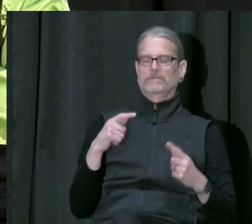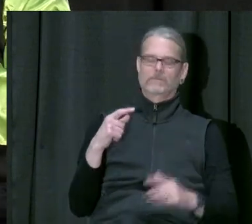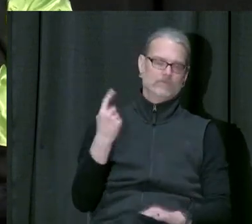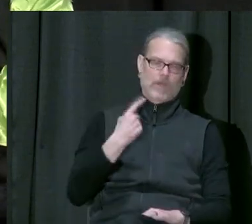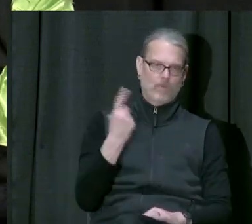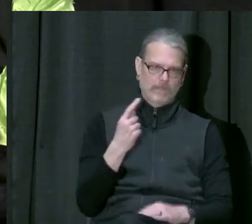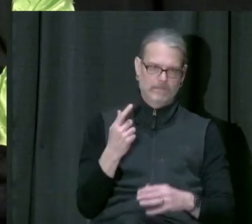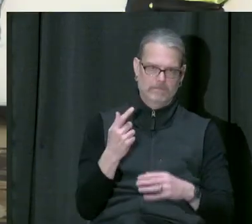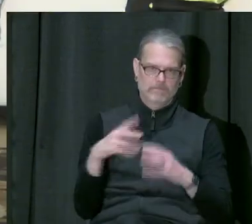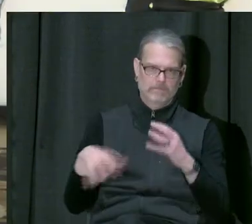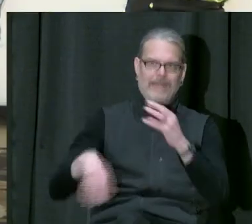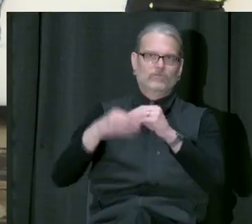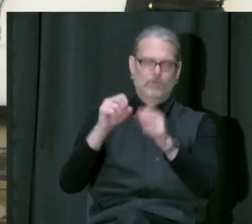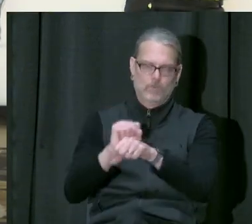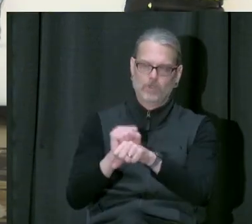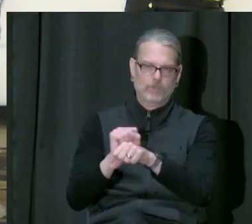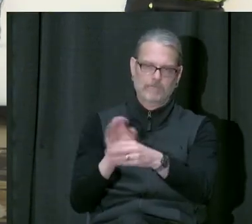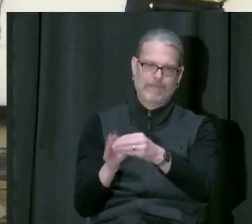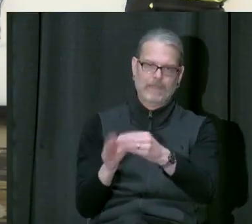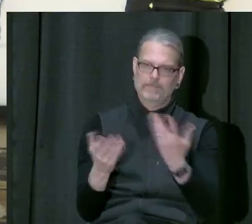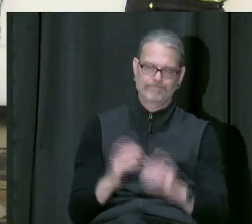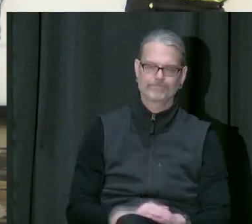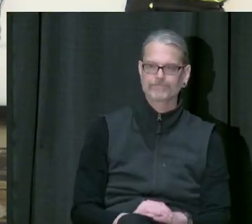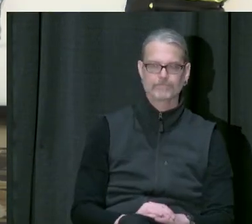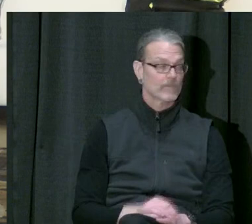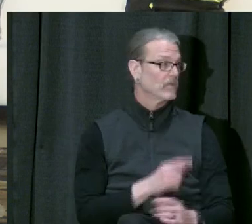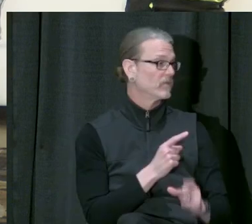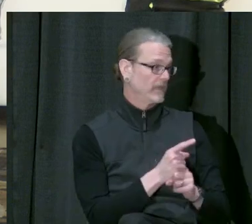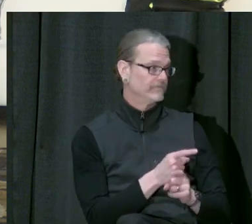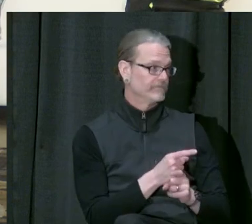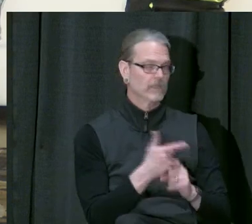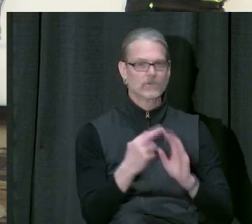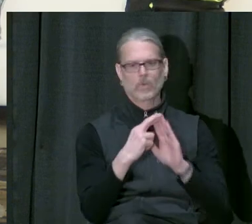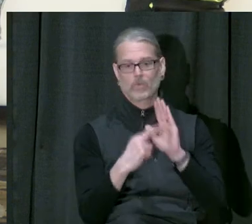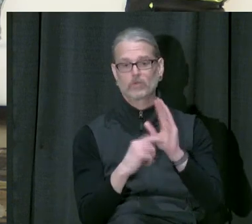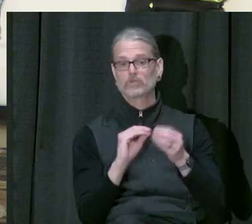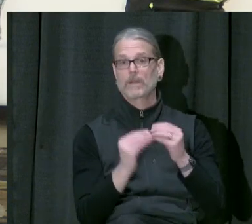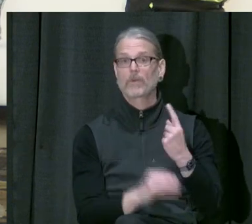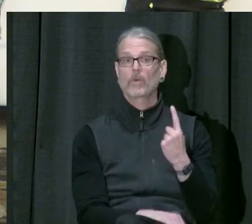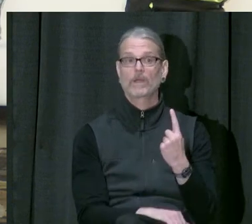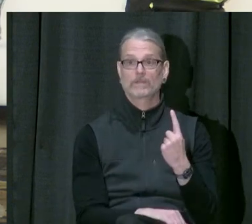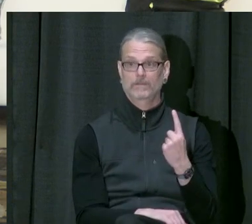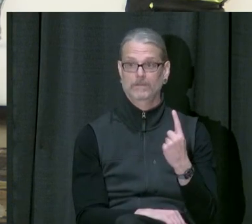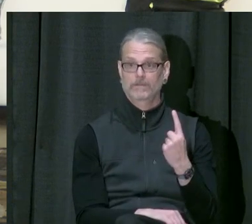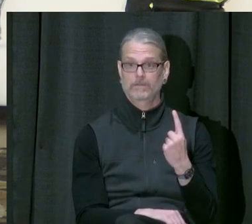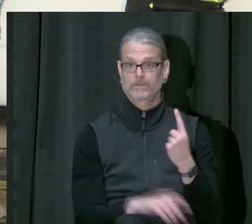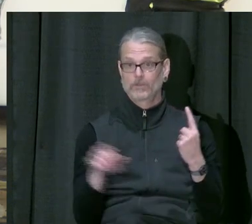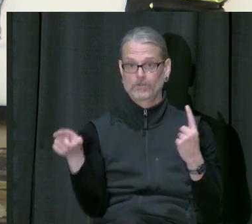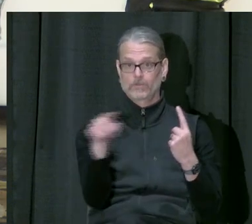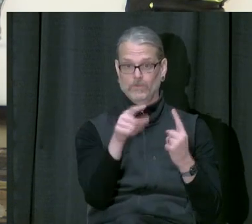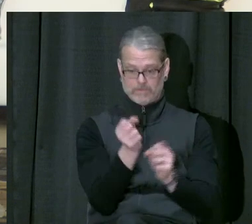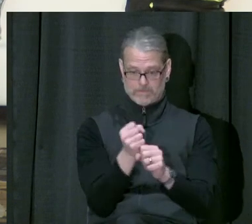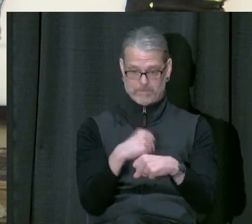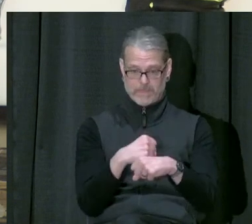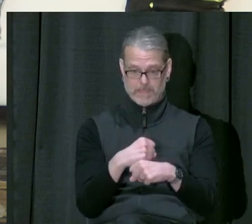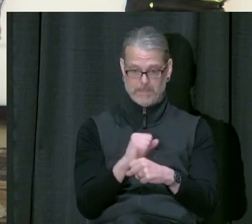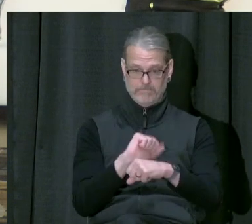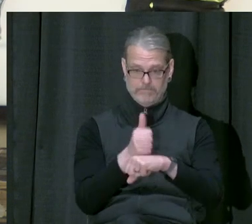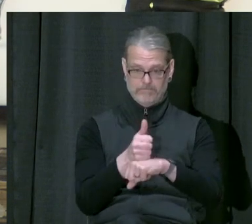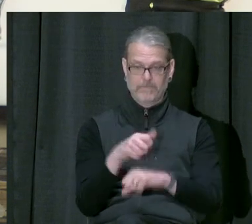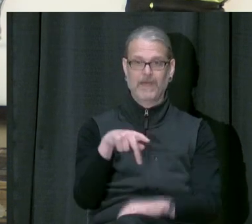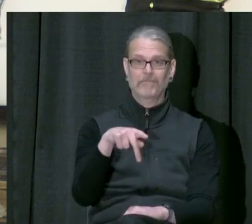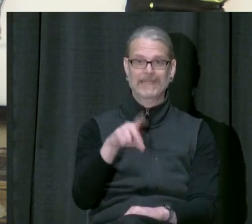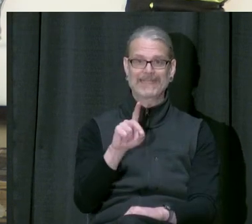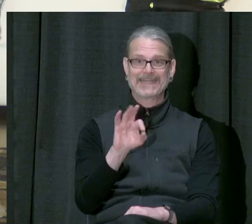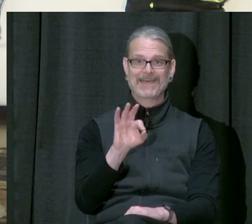at the end. Yeah, exactly. So rule number one, just because you've created a PDF that you've